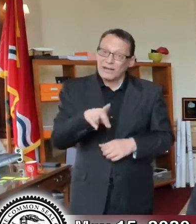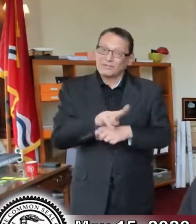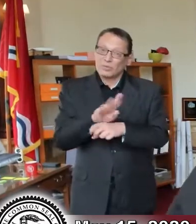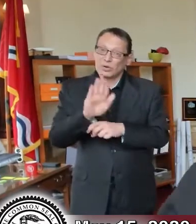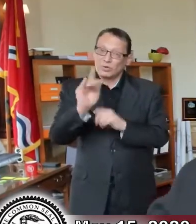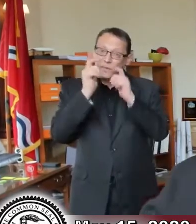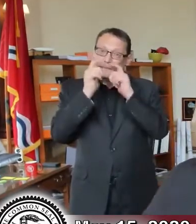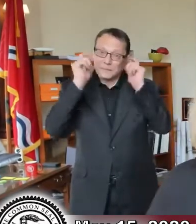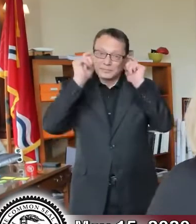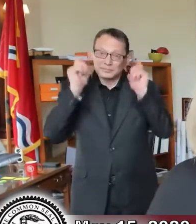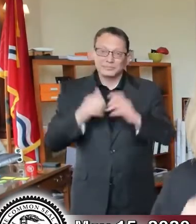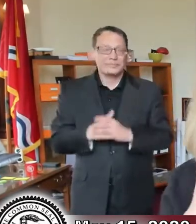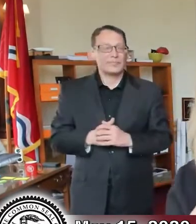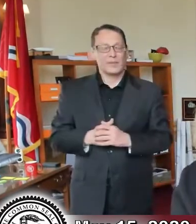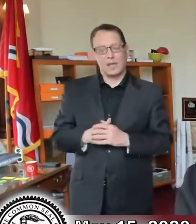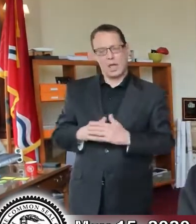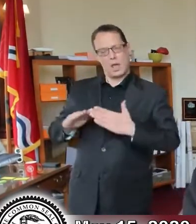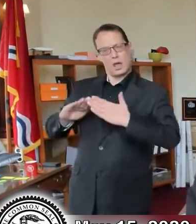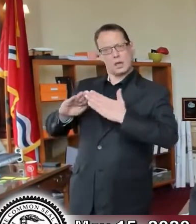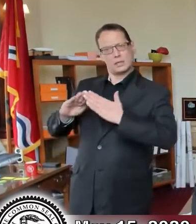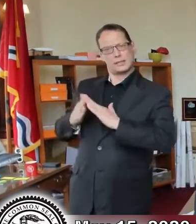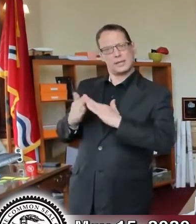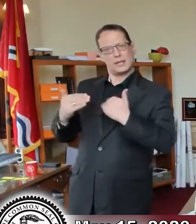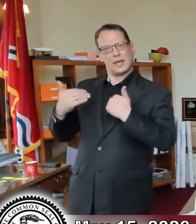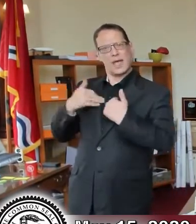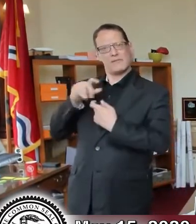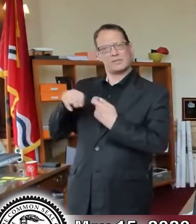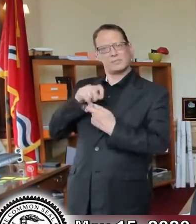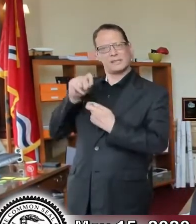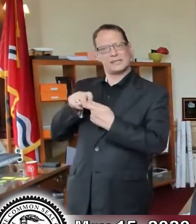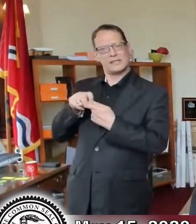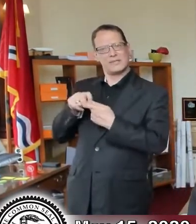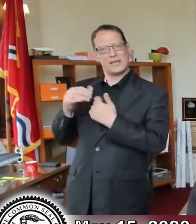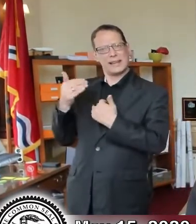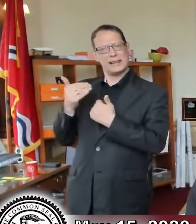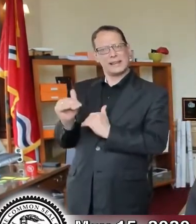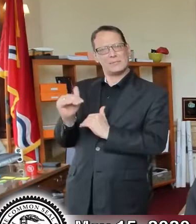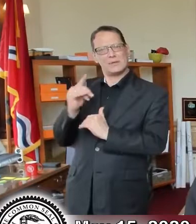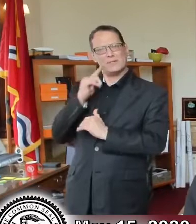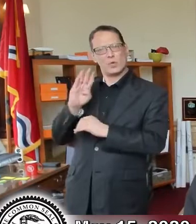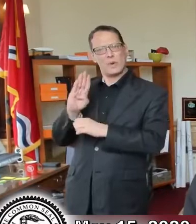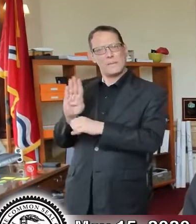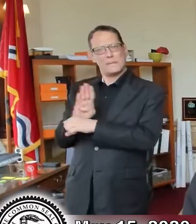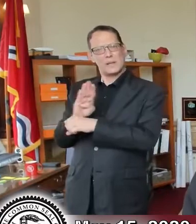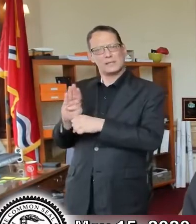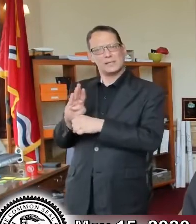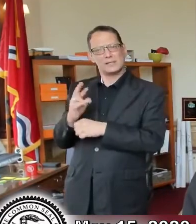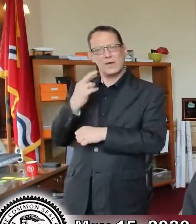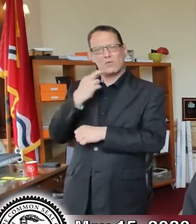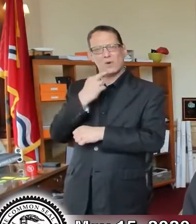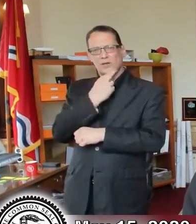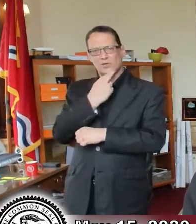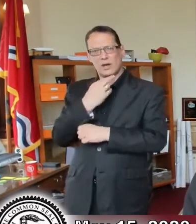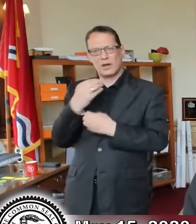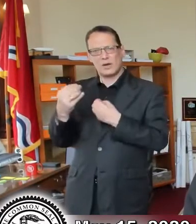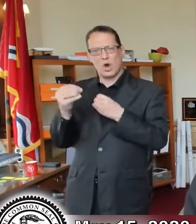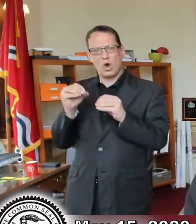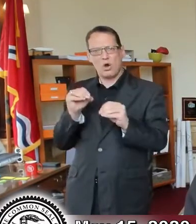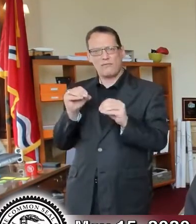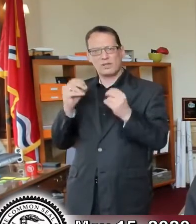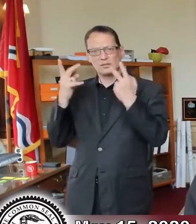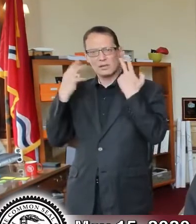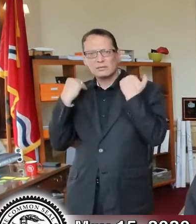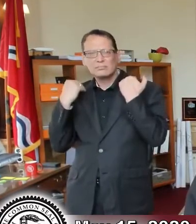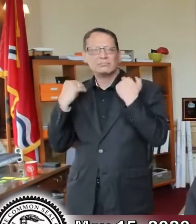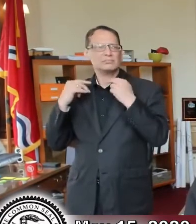masks. Does the city have specific occupancy limits in place for certain businesses, restaurants, office buildings, hair salons,